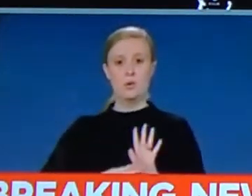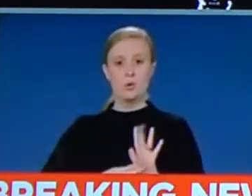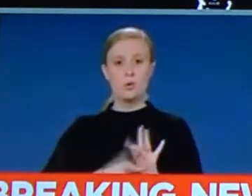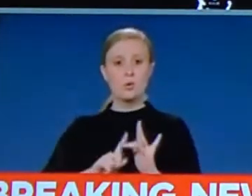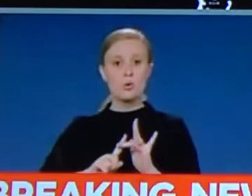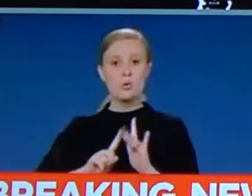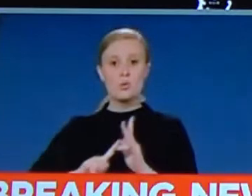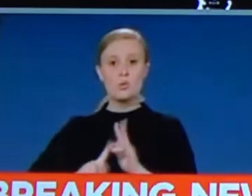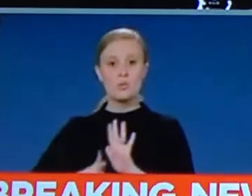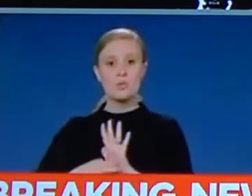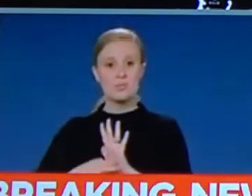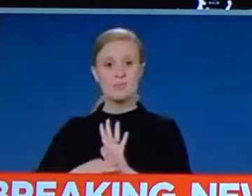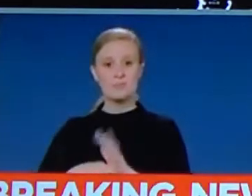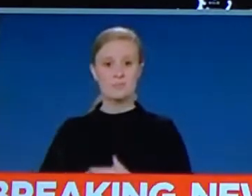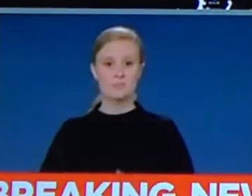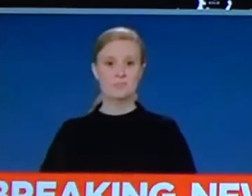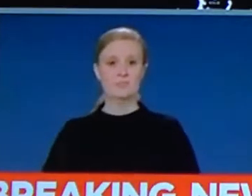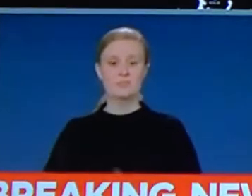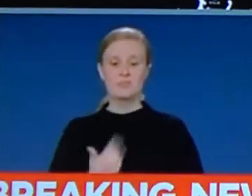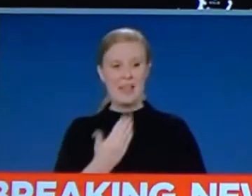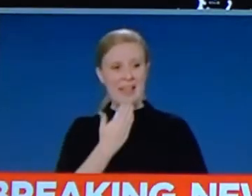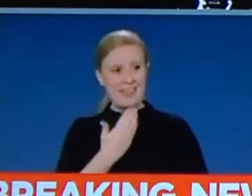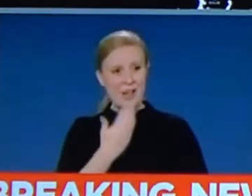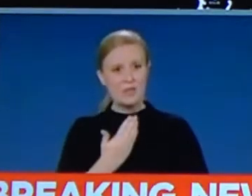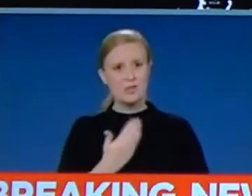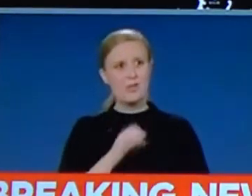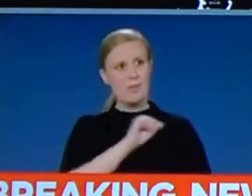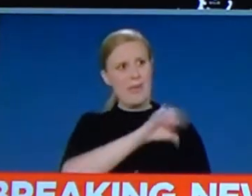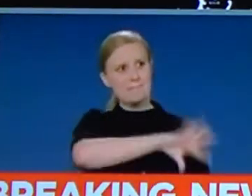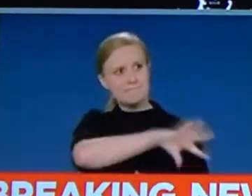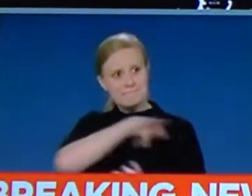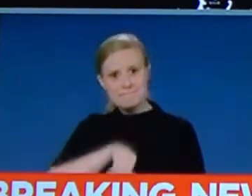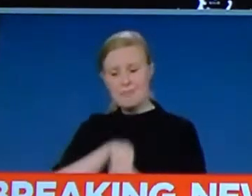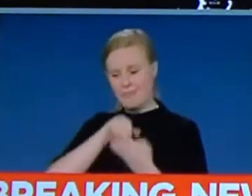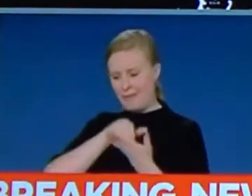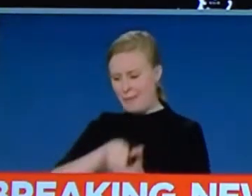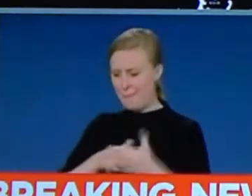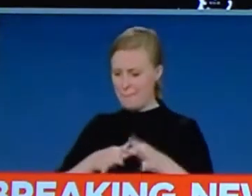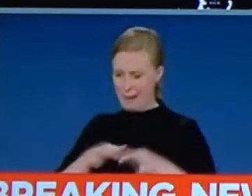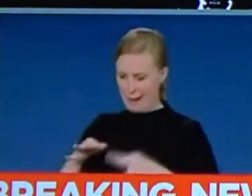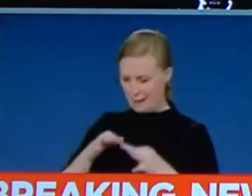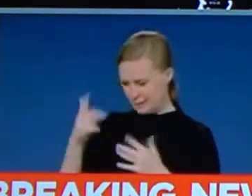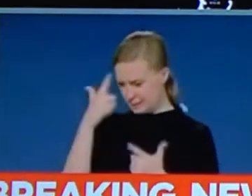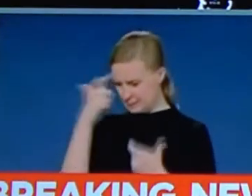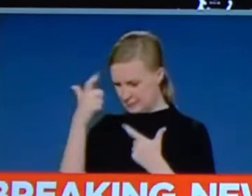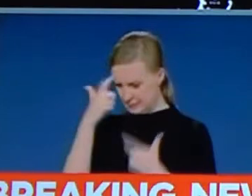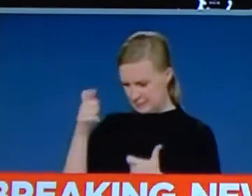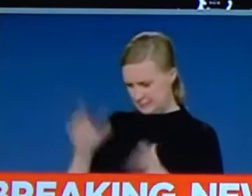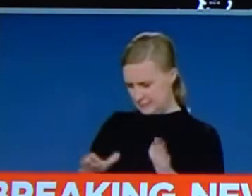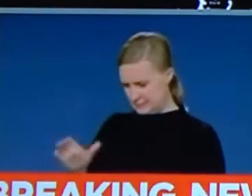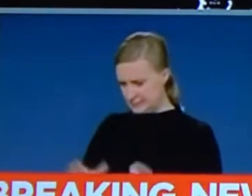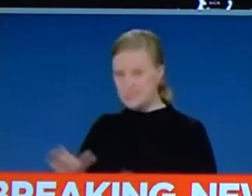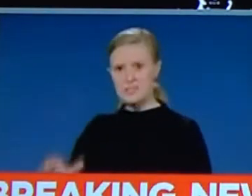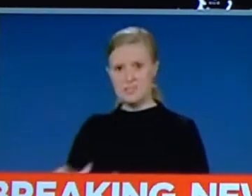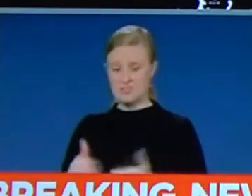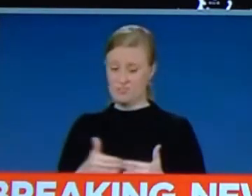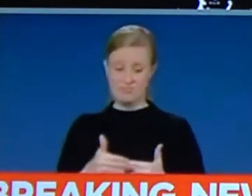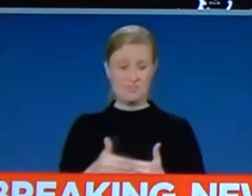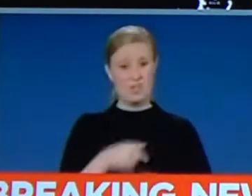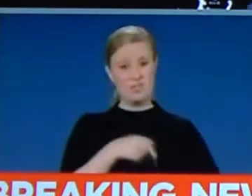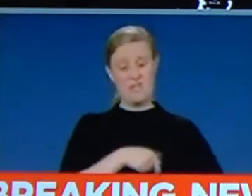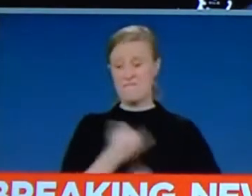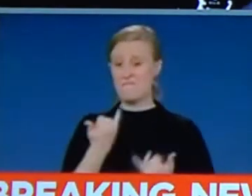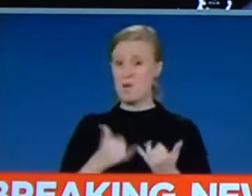thank her for her engagement in what is a very difficult time. They understand that, and I thank